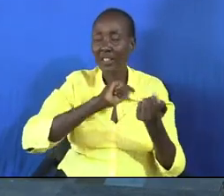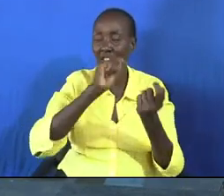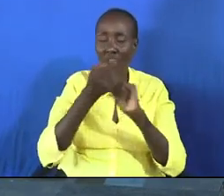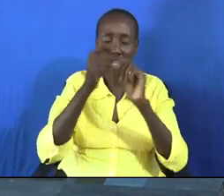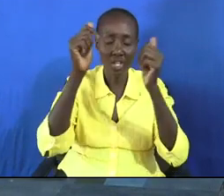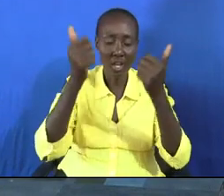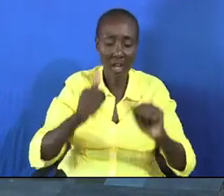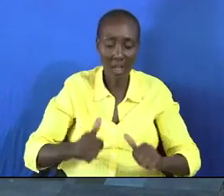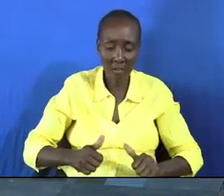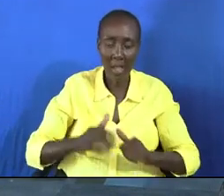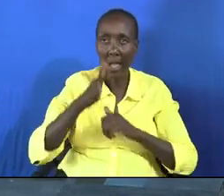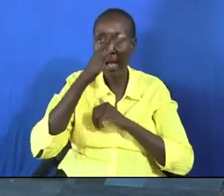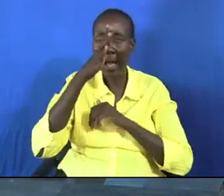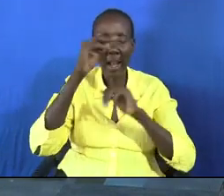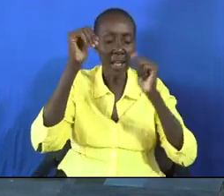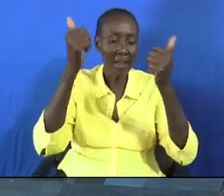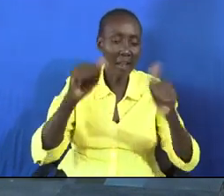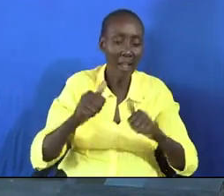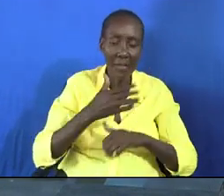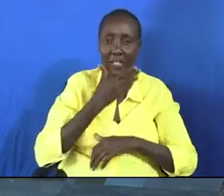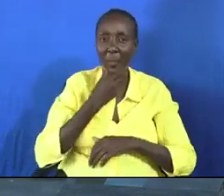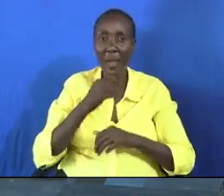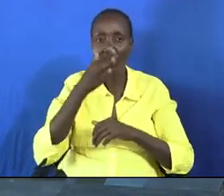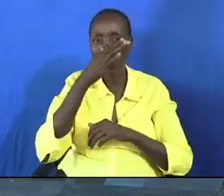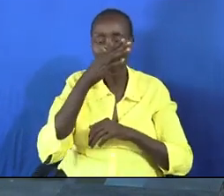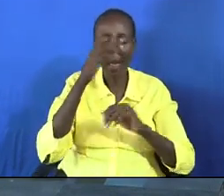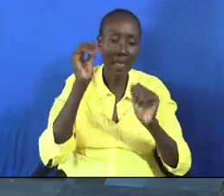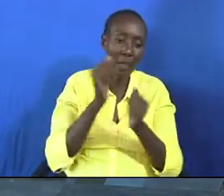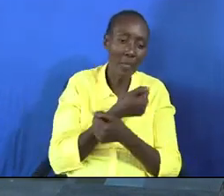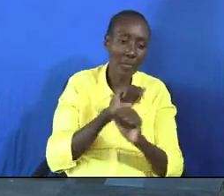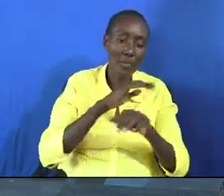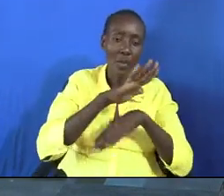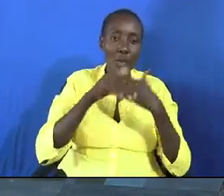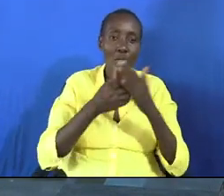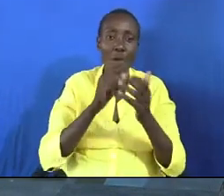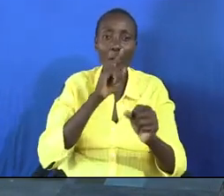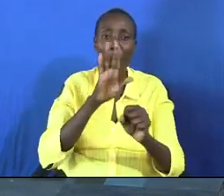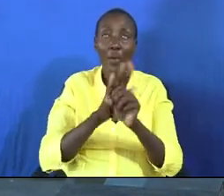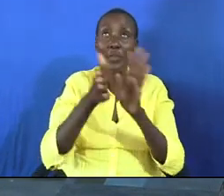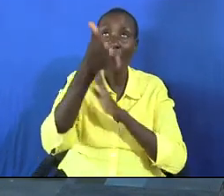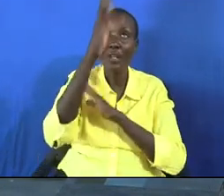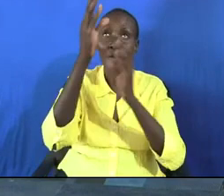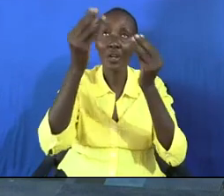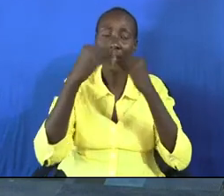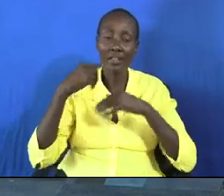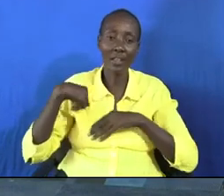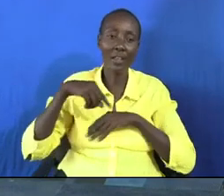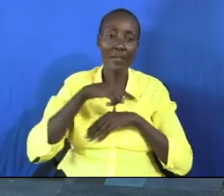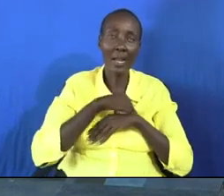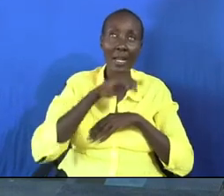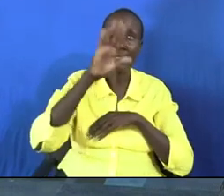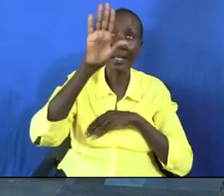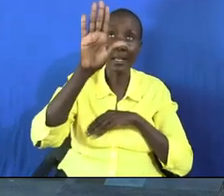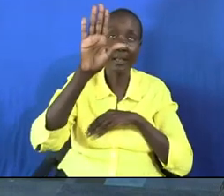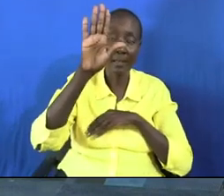change. He does not lie. He's not man. So whatever promise God gives us,